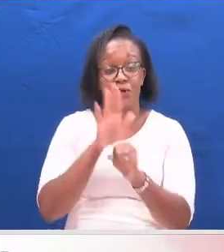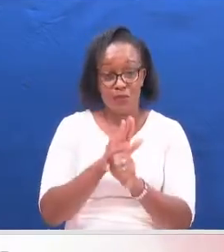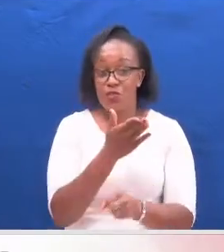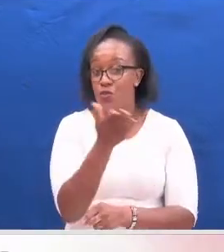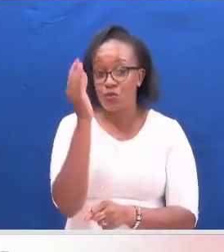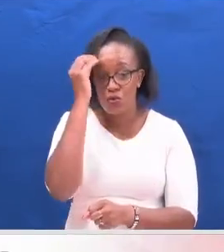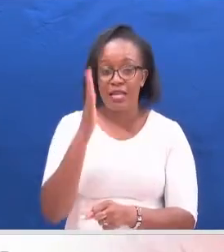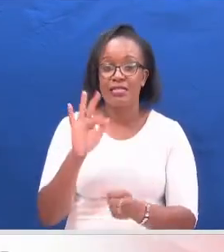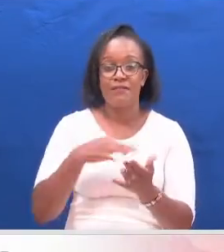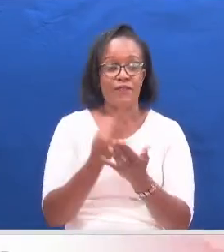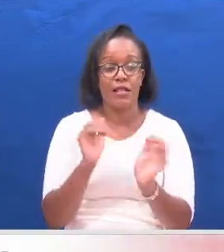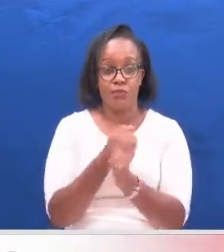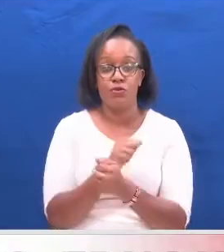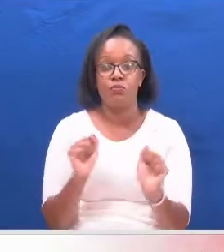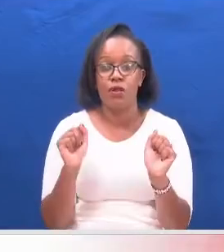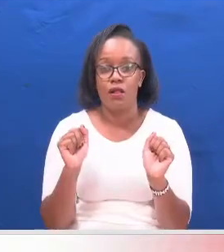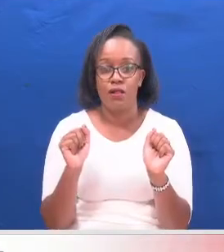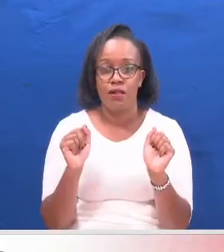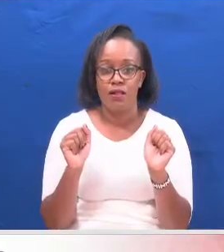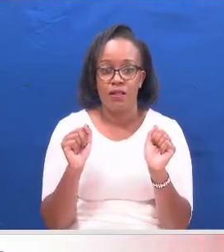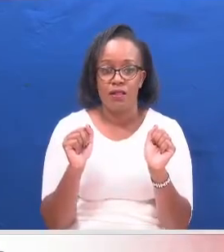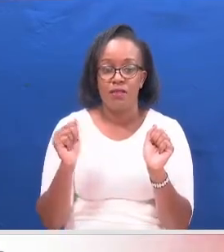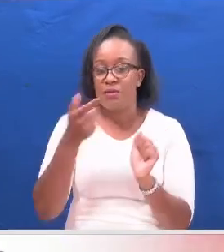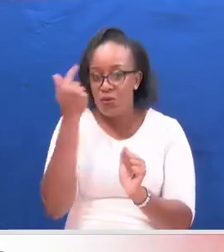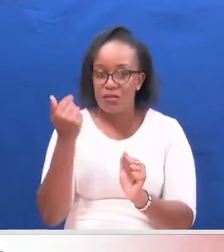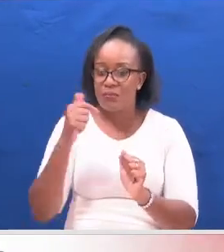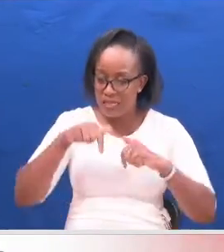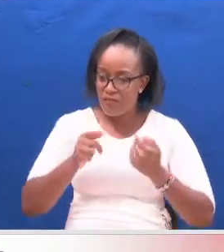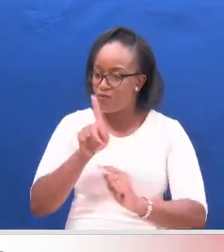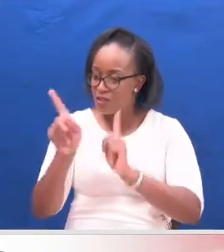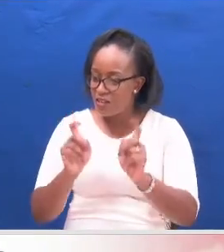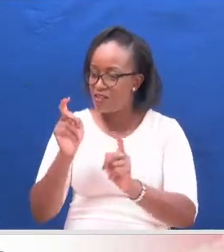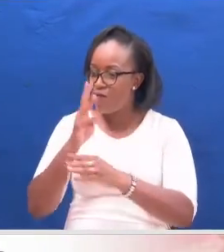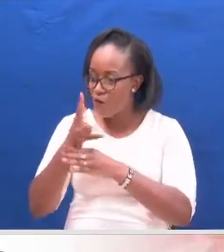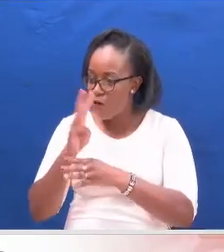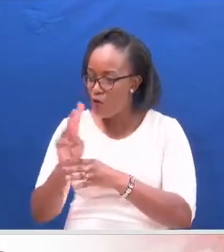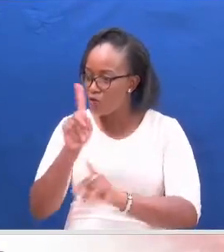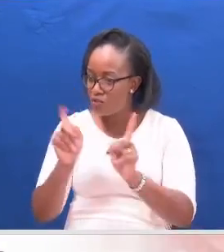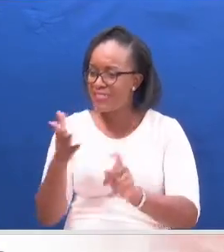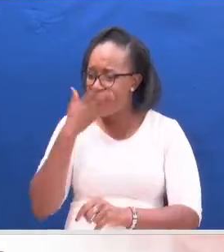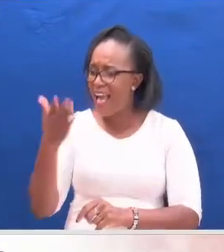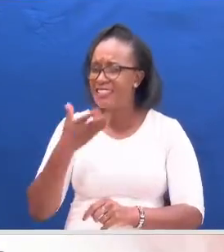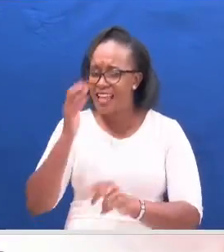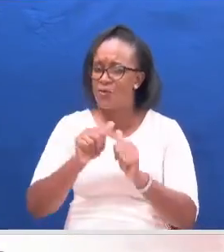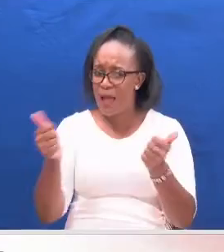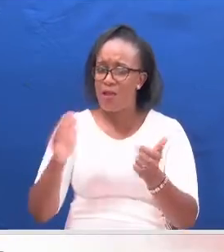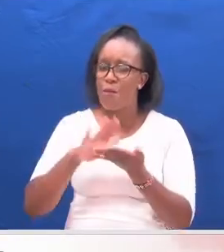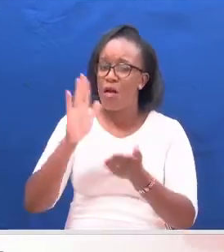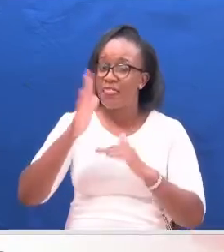to fail. Because I've been asking them from four-level questions there. And they answered more than 50%